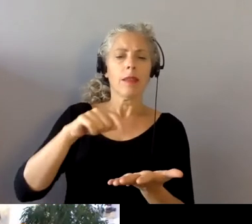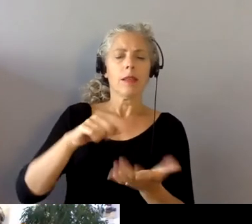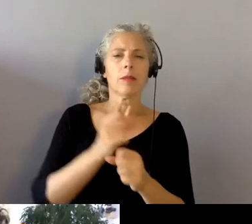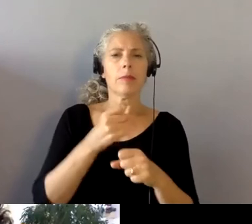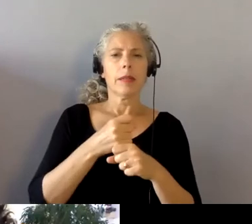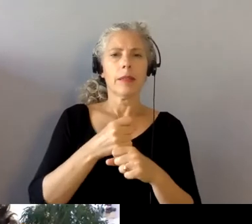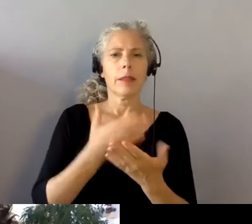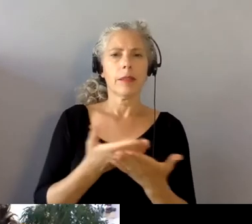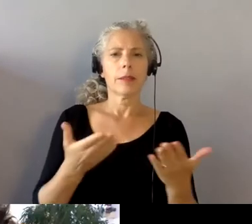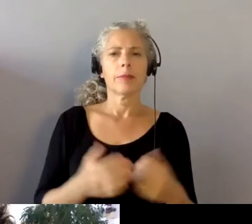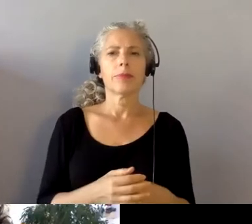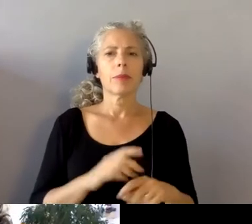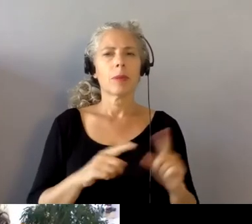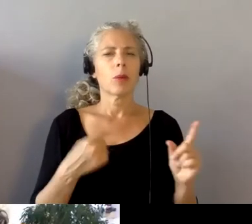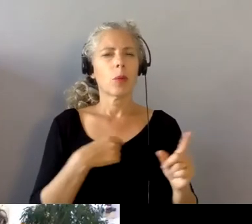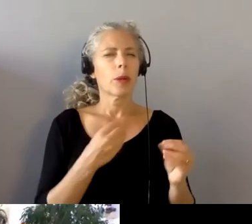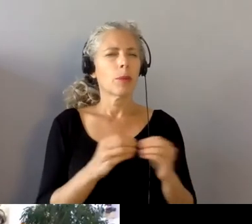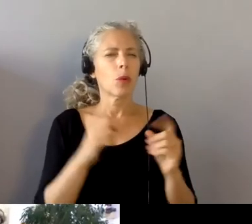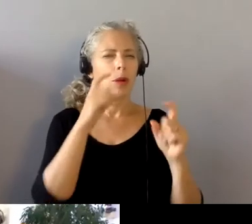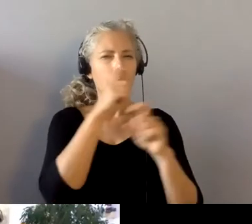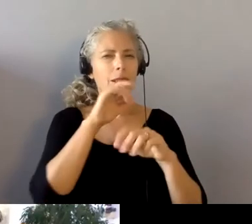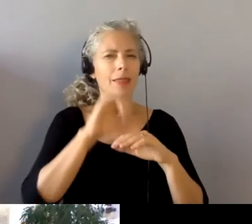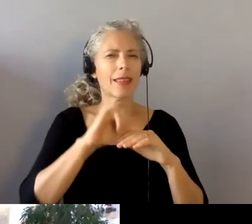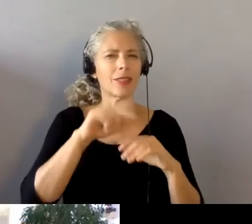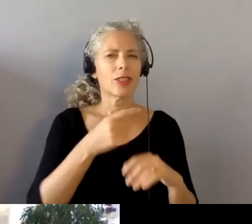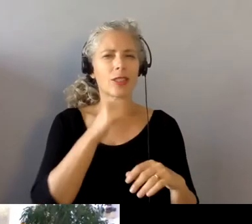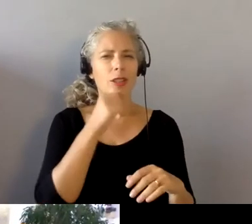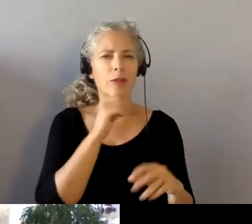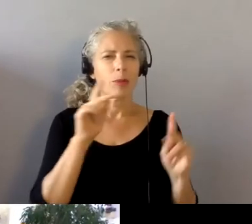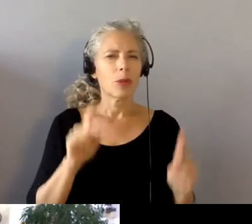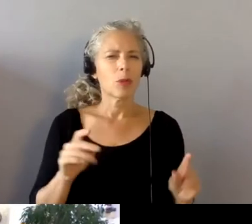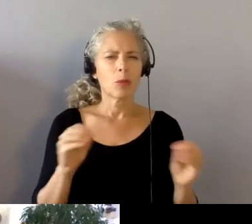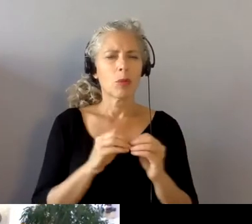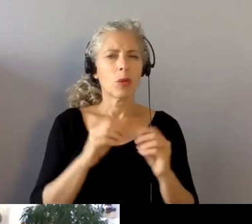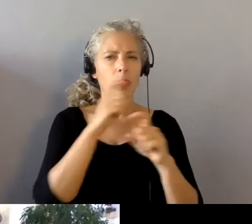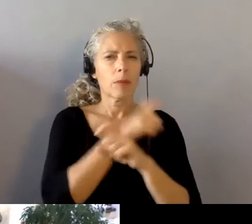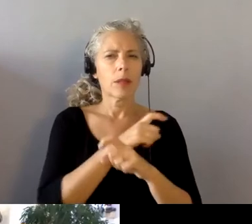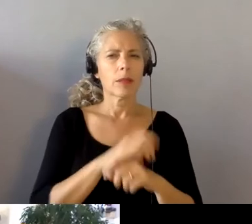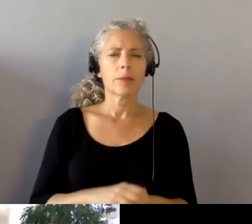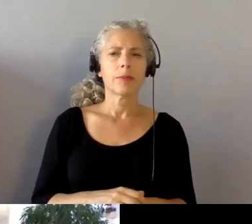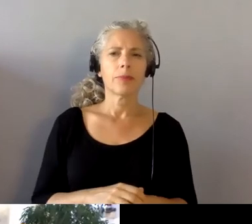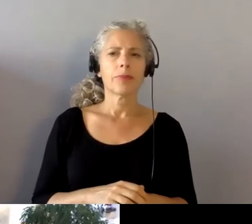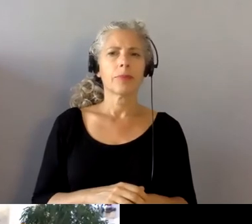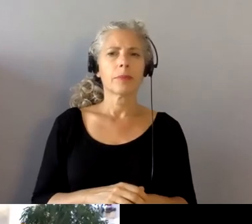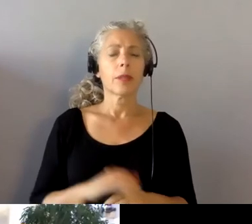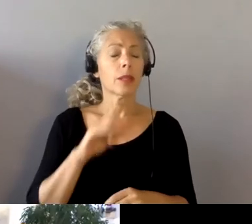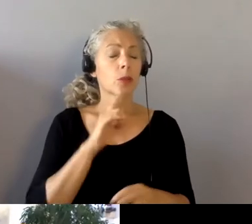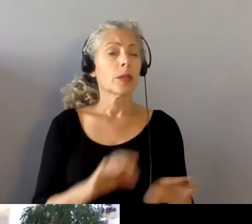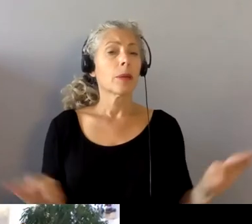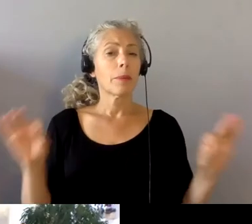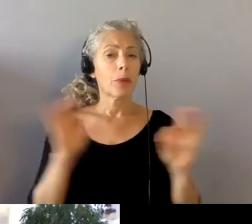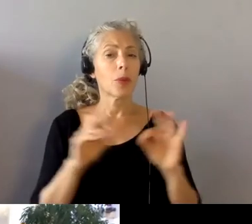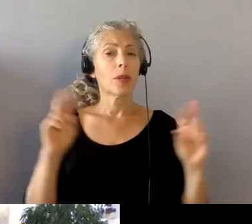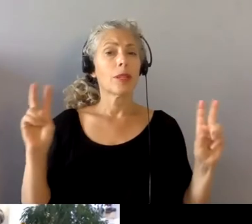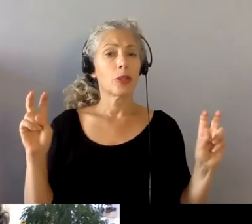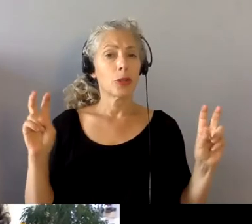Yeah. But we're way more complex than just that suffering person. And that's a really important issue. And